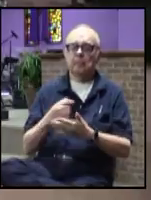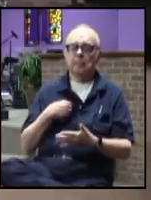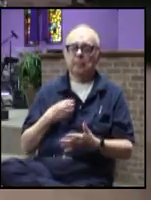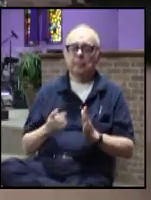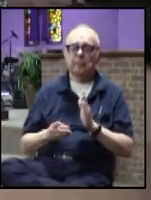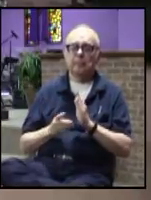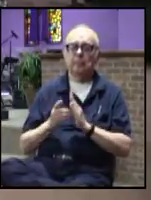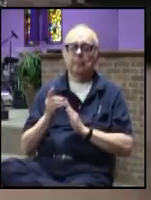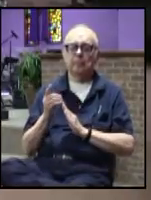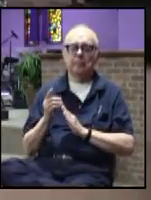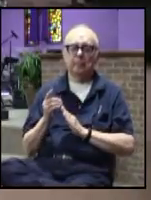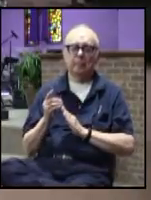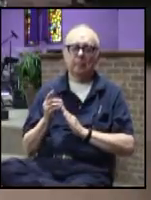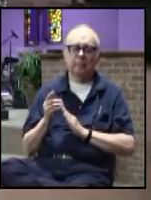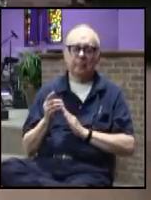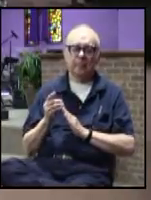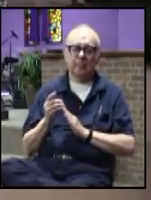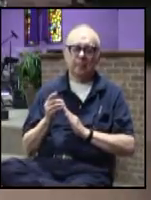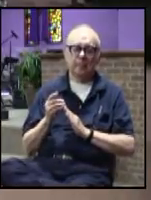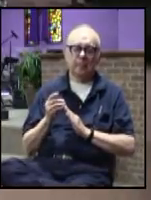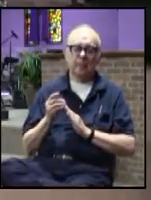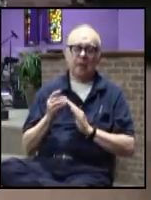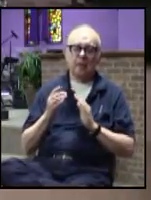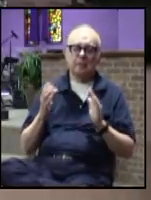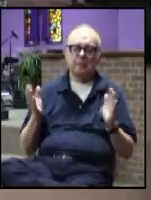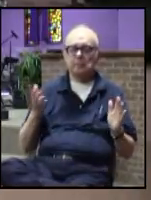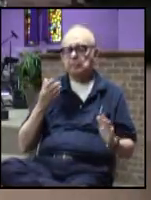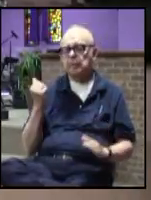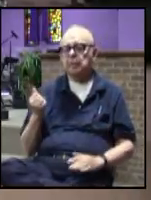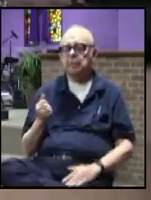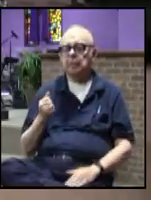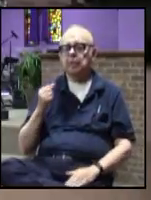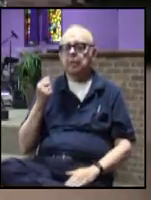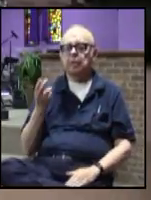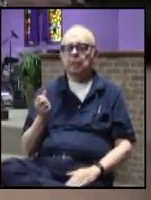God, help me develop a greater sense of humor.